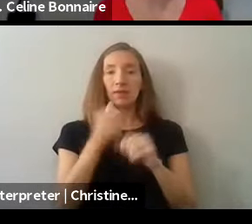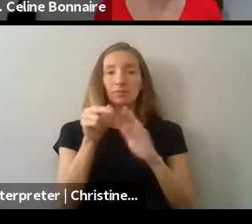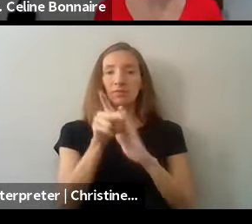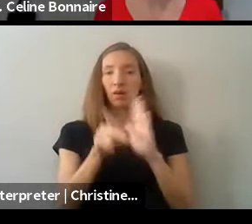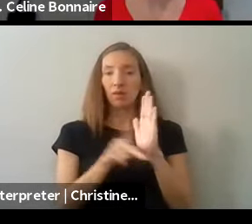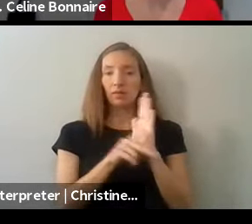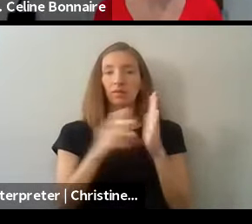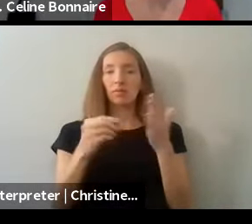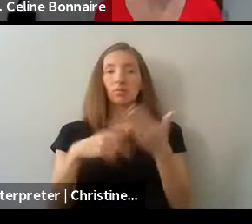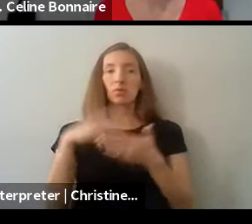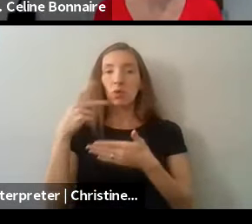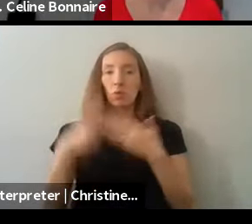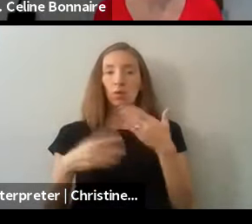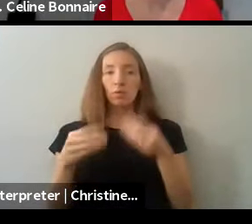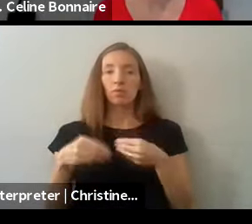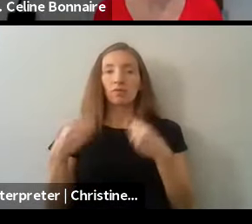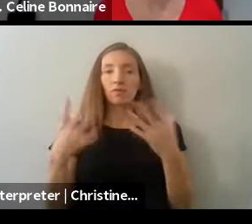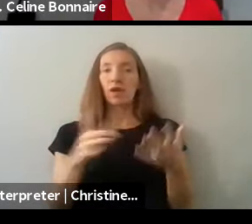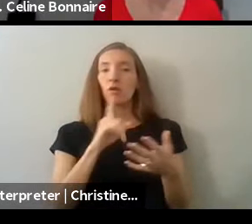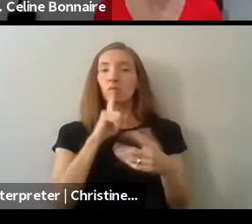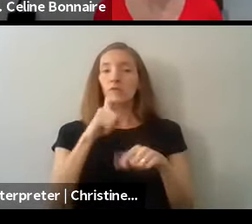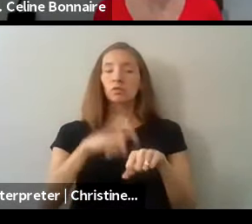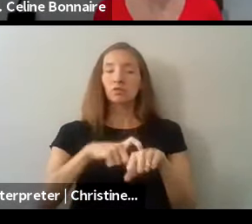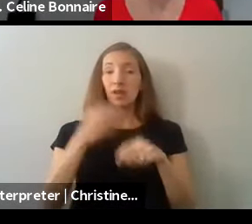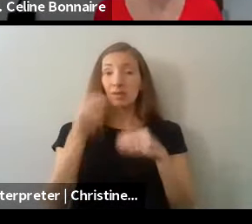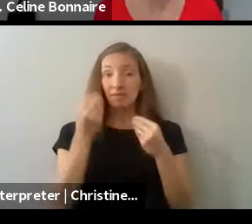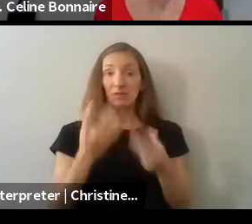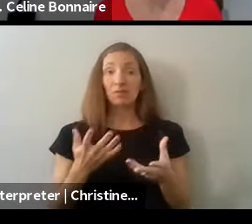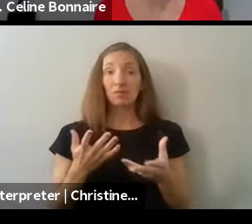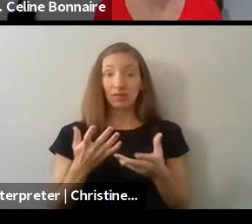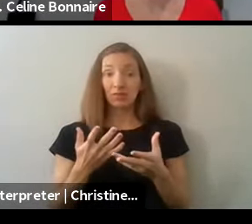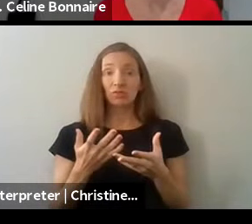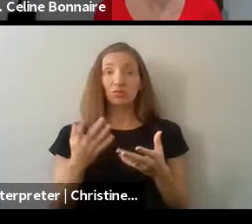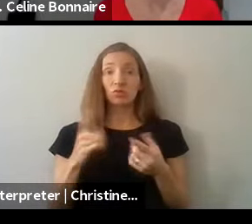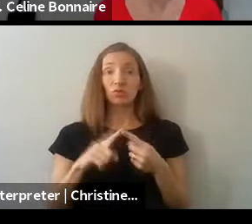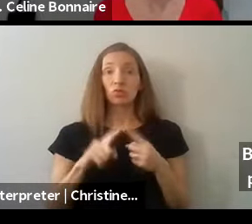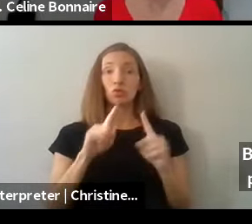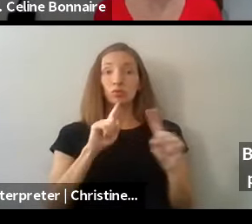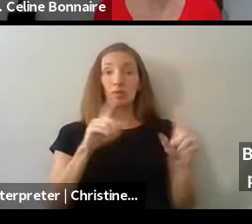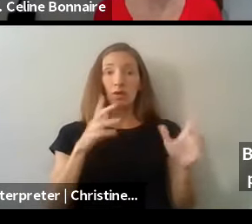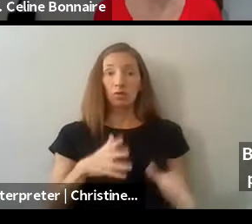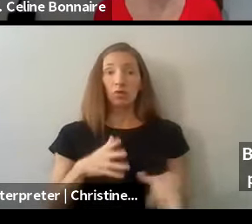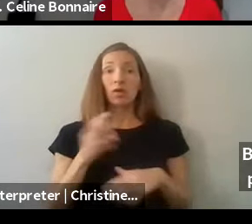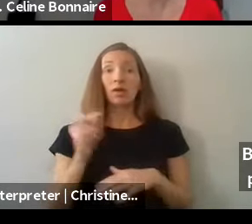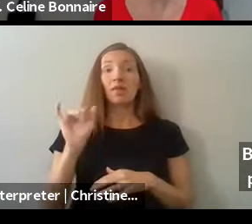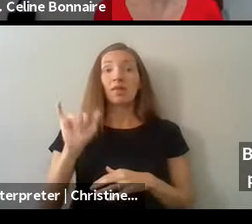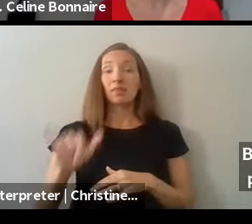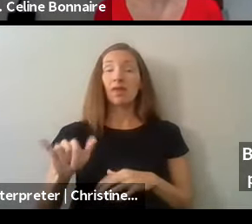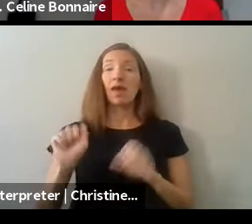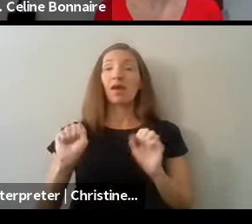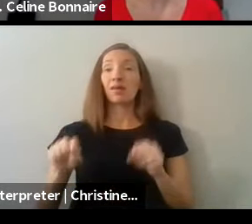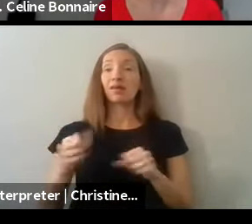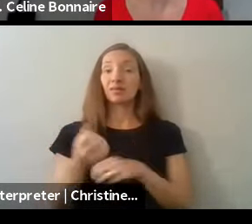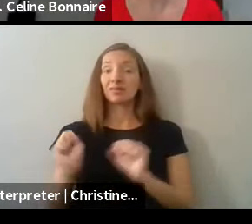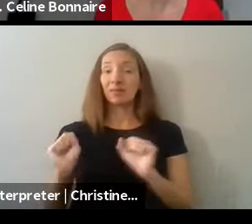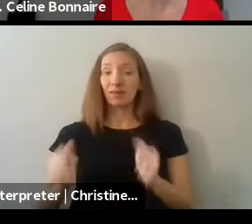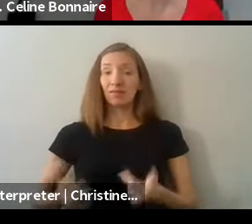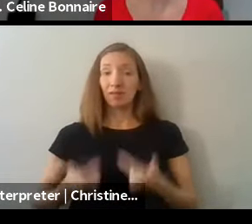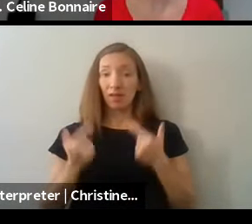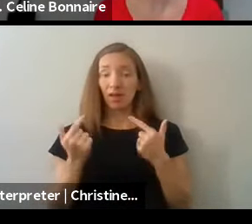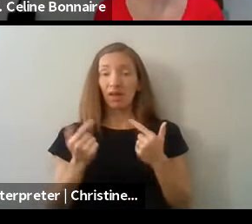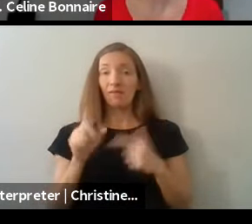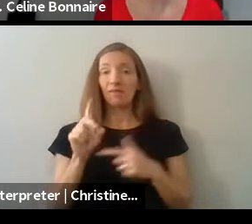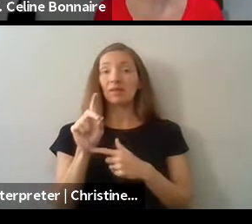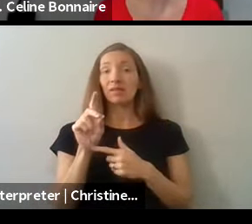real-time information to responders, and that can save lives. Data and evidence form